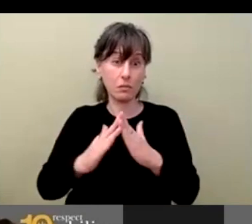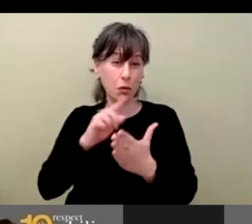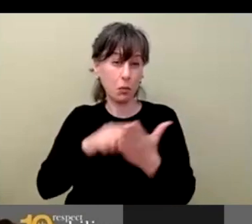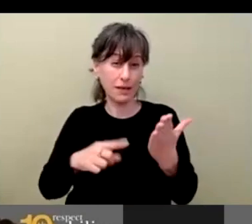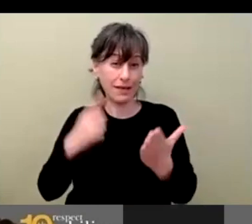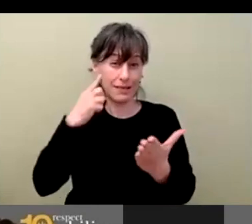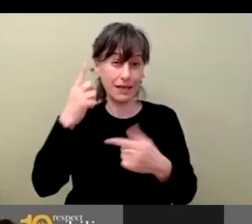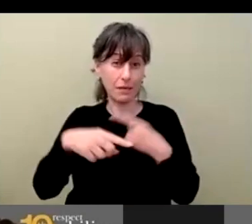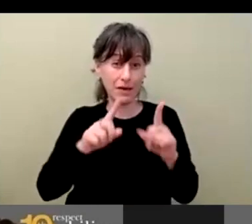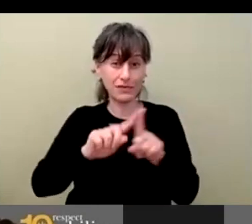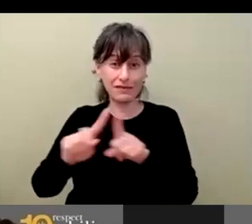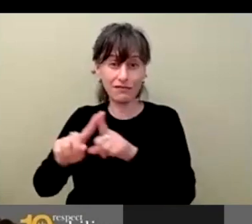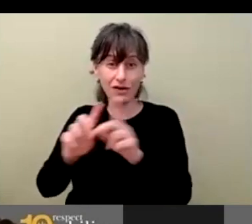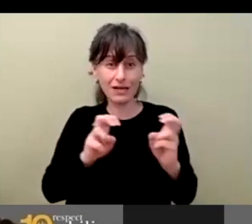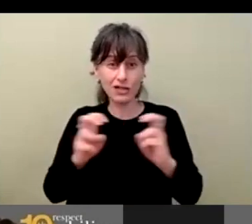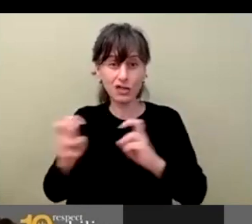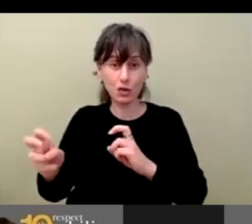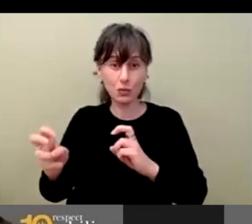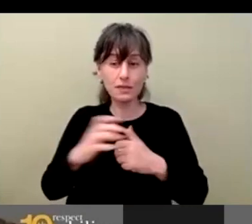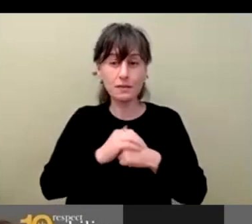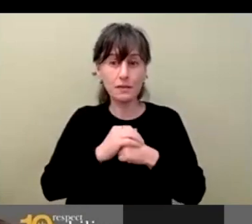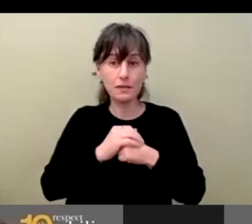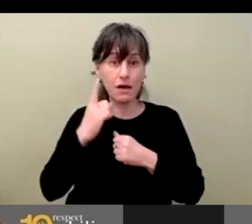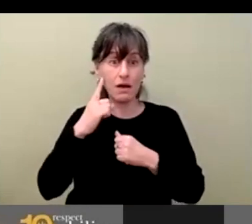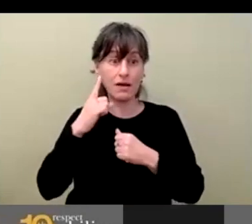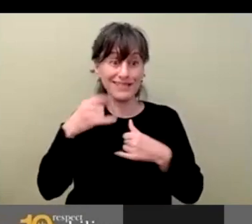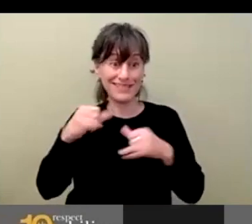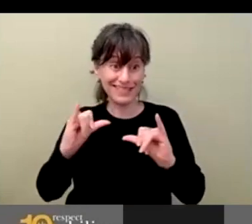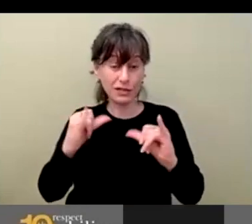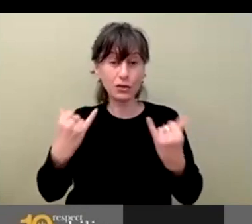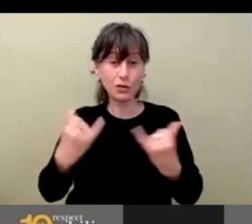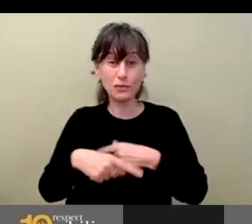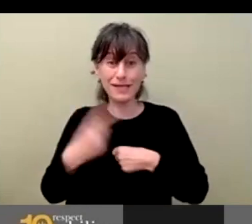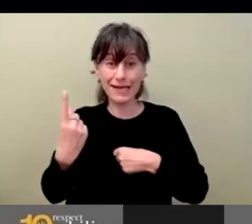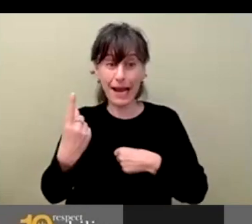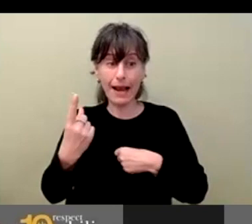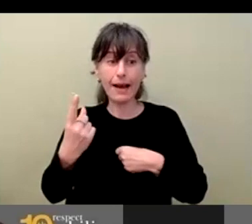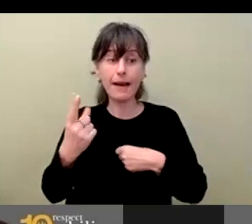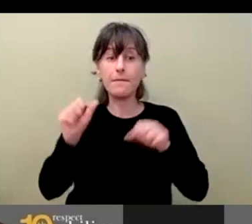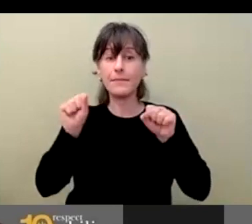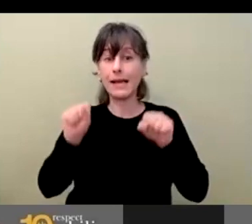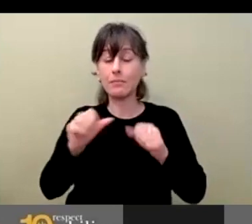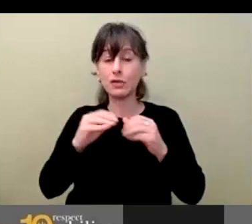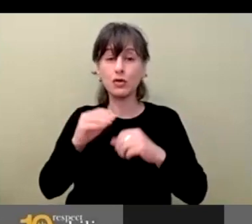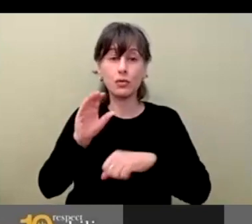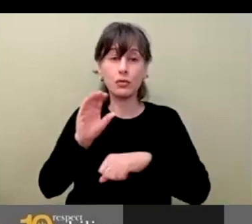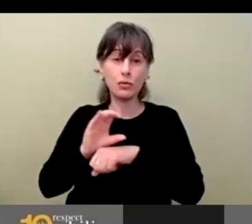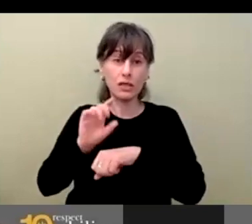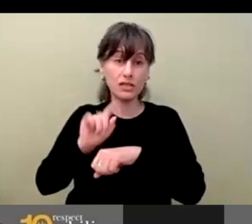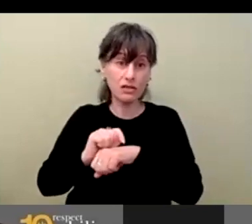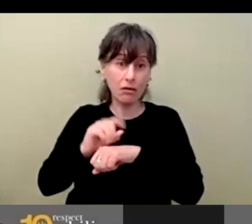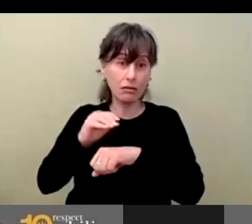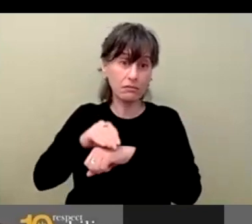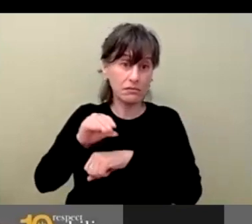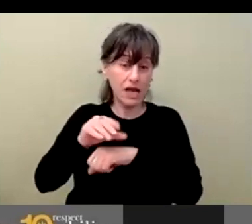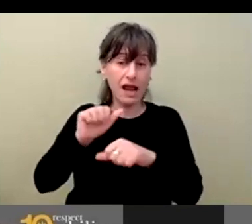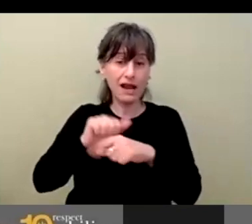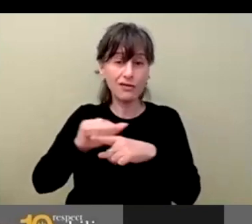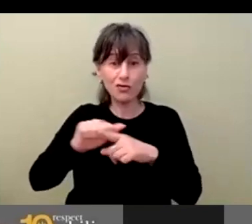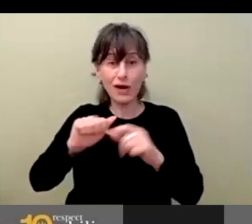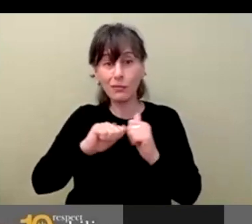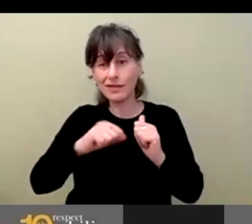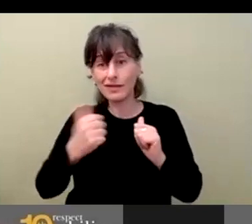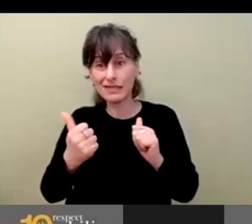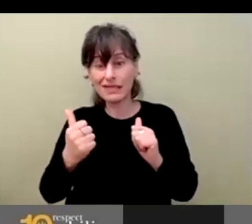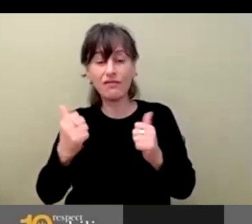these issues. And to this day, being able to consult and train with all types of organizations is a